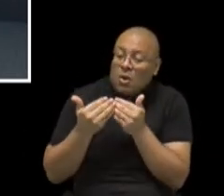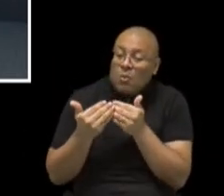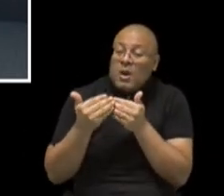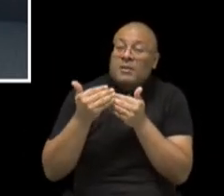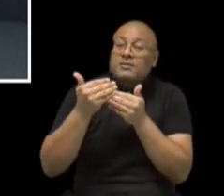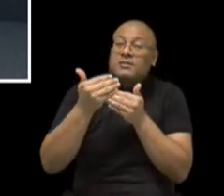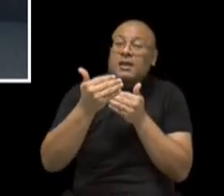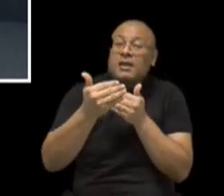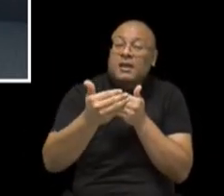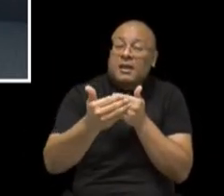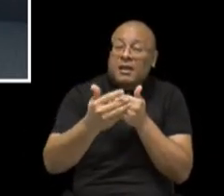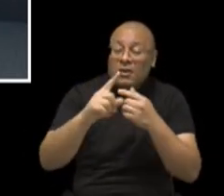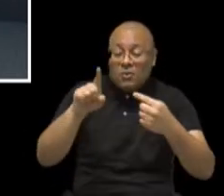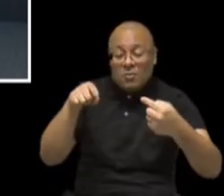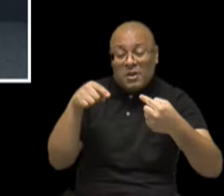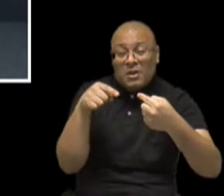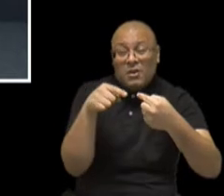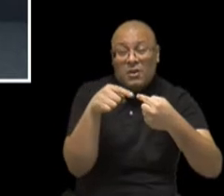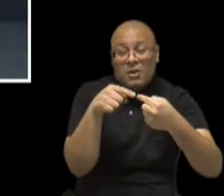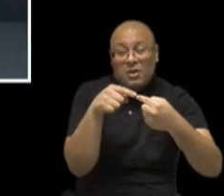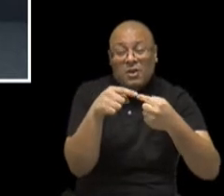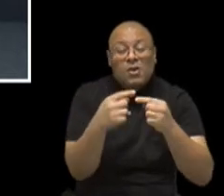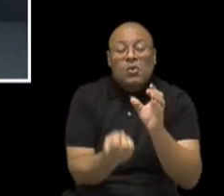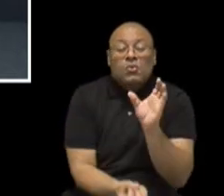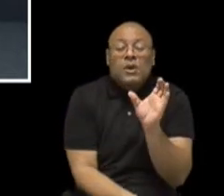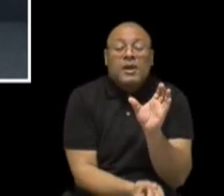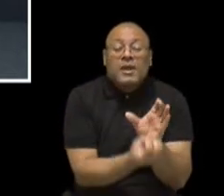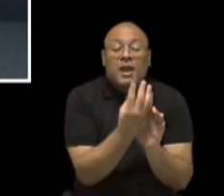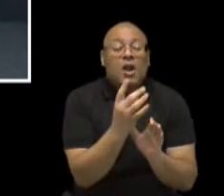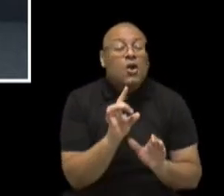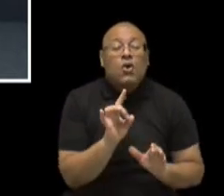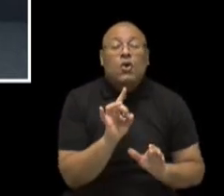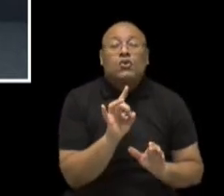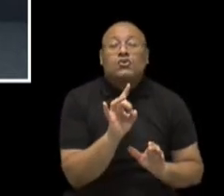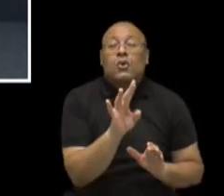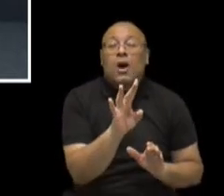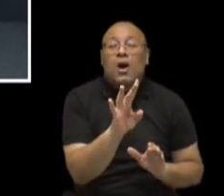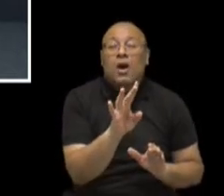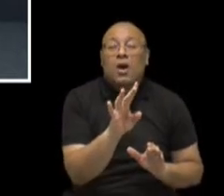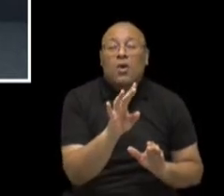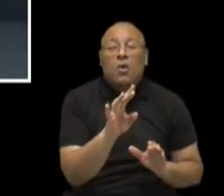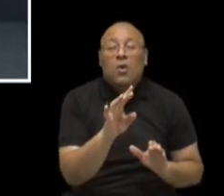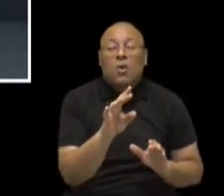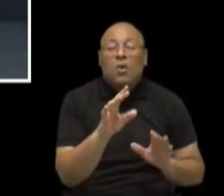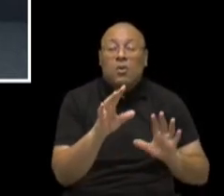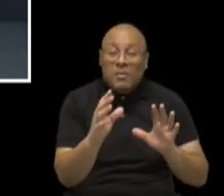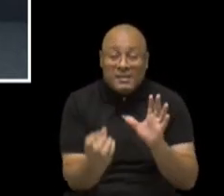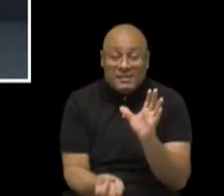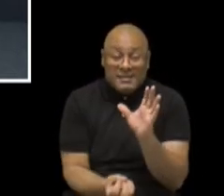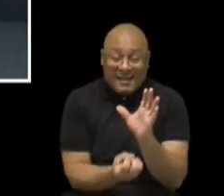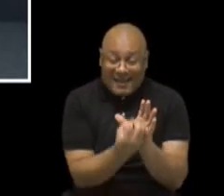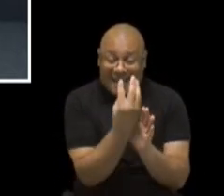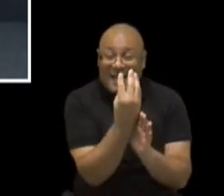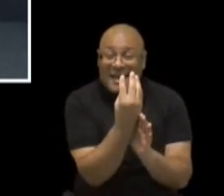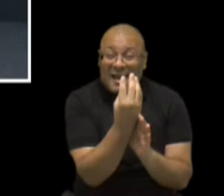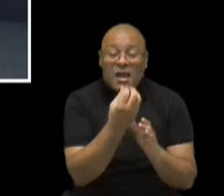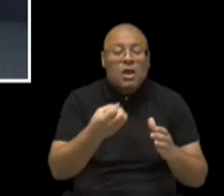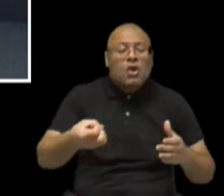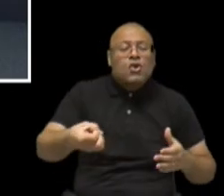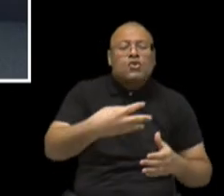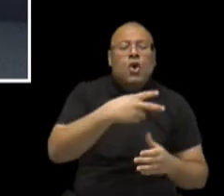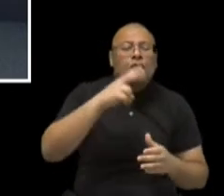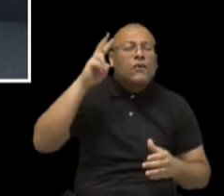of Missoni. It's not meant to create something from scratch, but really create a new story